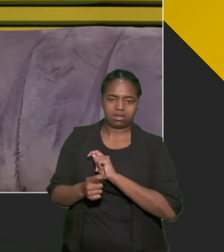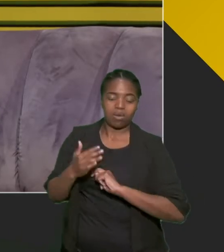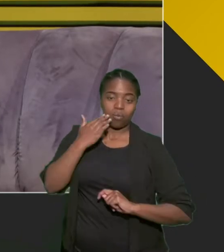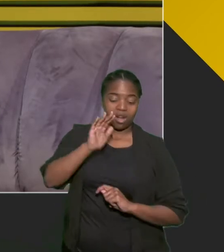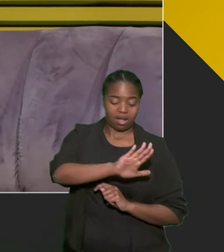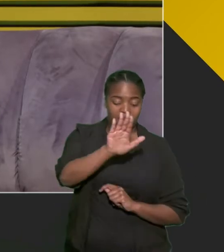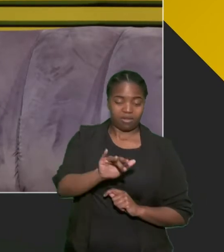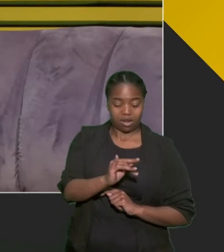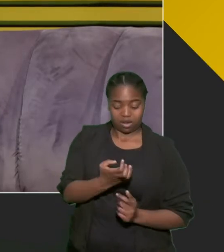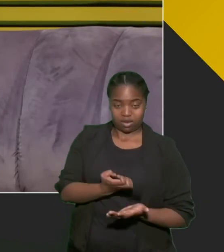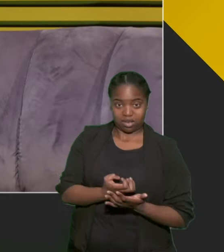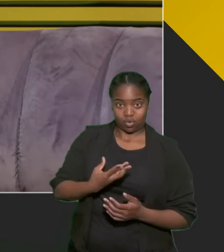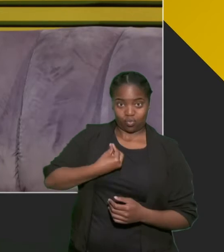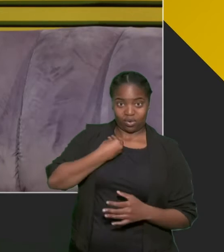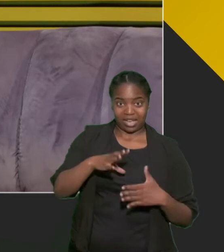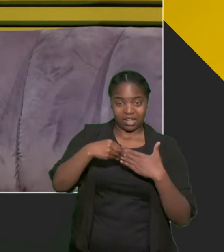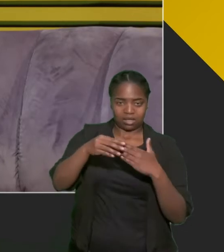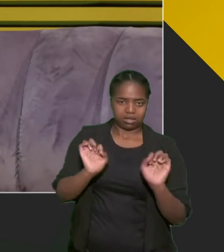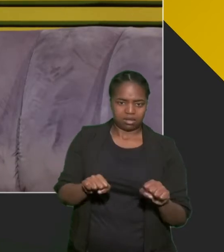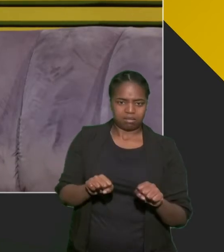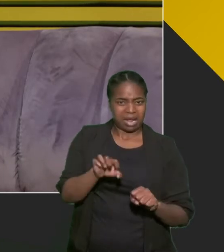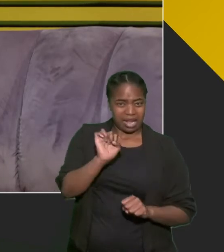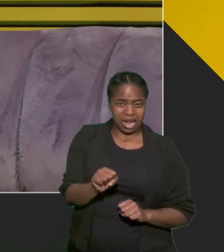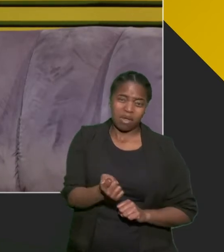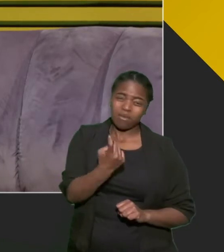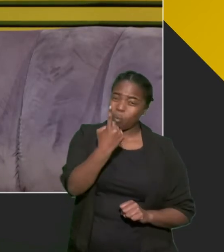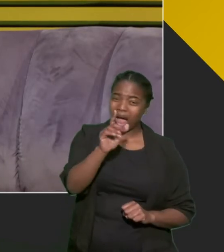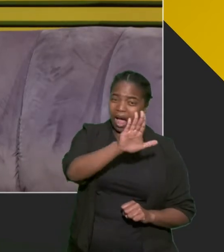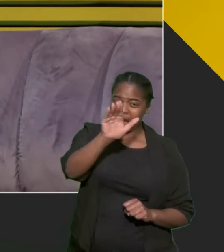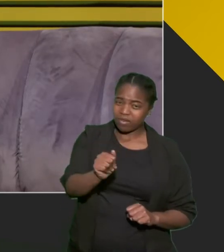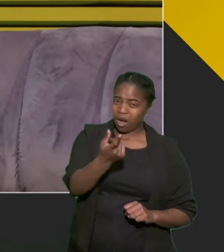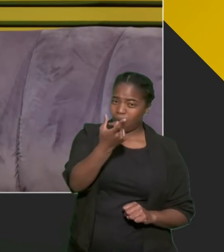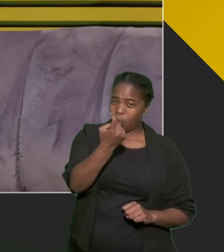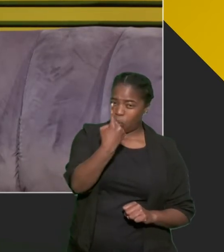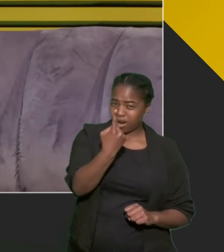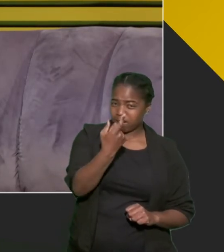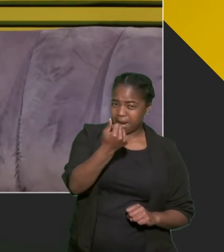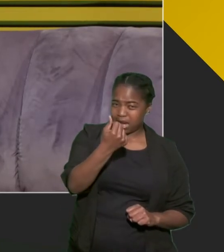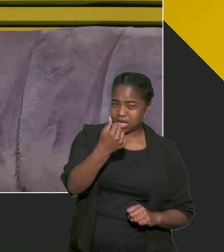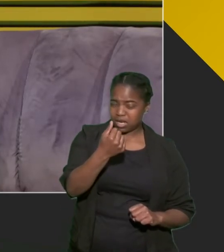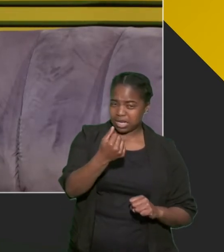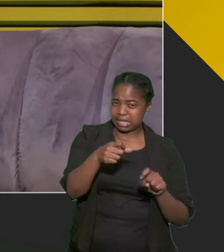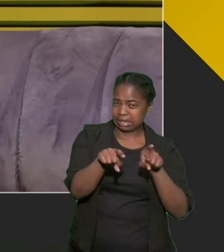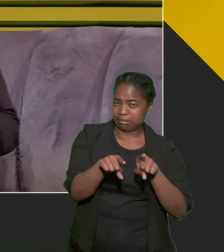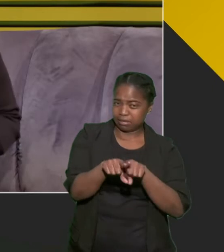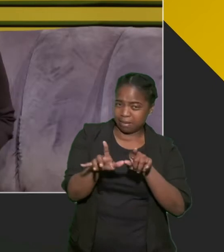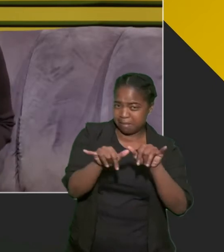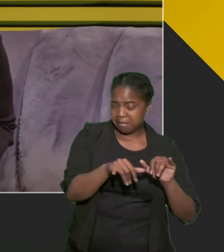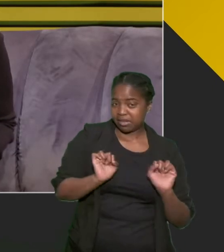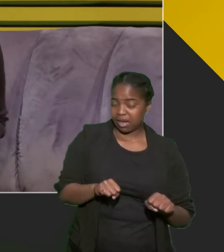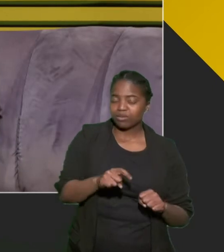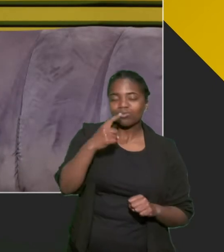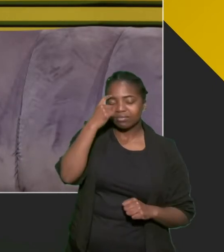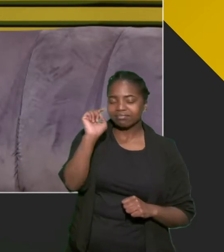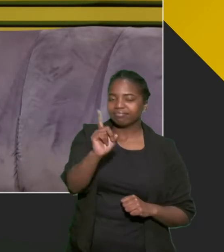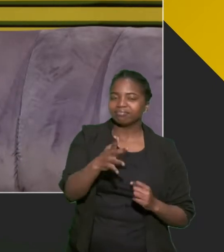African continent and youth leadership? Can we actually have one currency in Africa? I know that question keeps popping up most of the time. Do share some of your thoughts